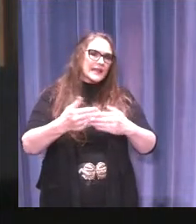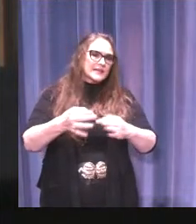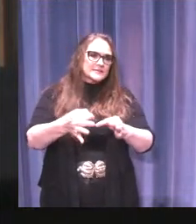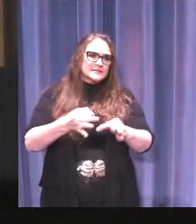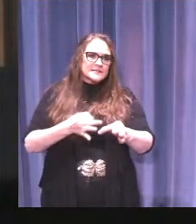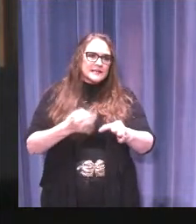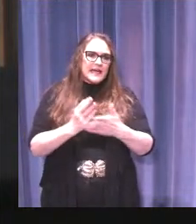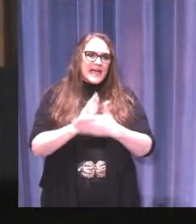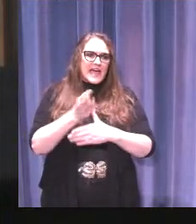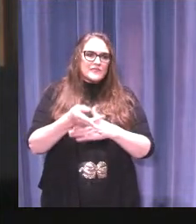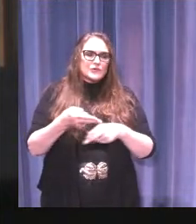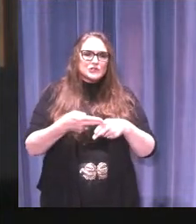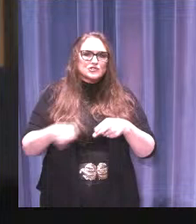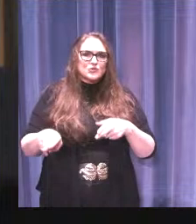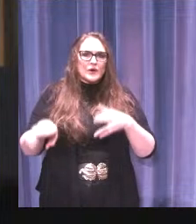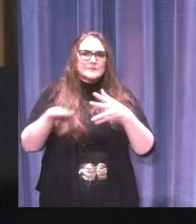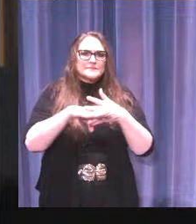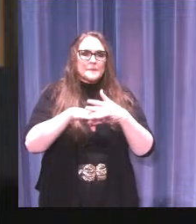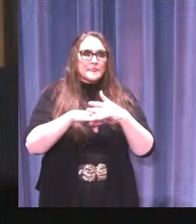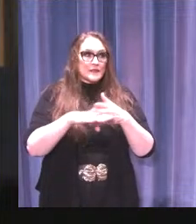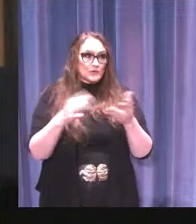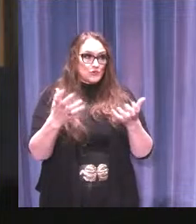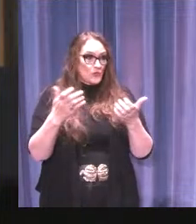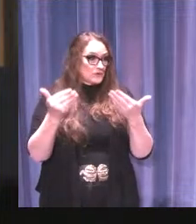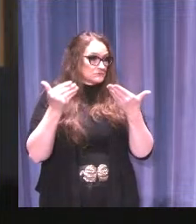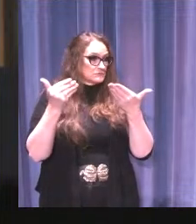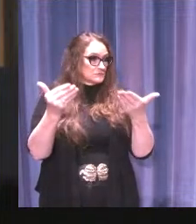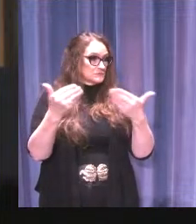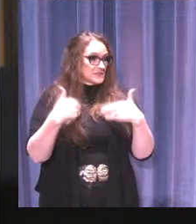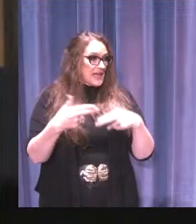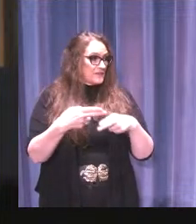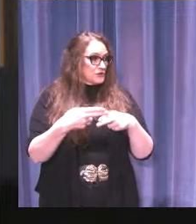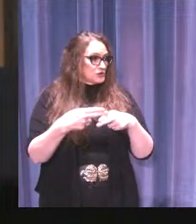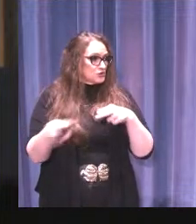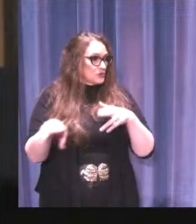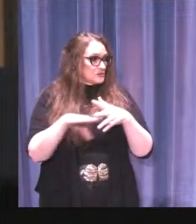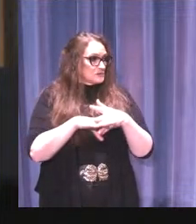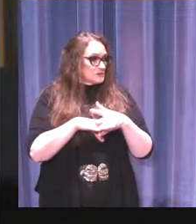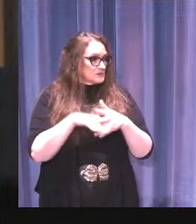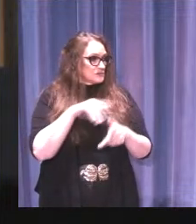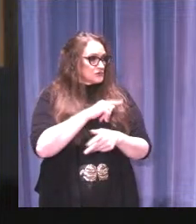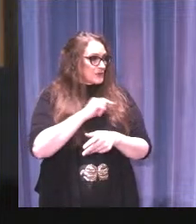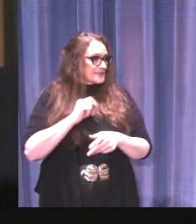after a short recess, would you like to have a short recess, trustees?